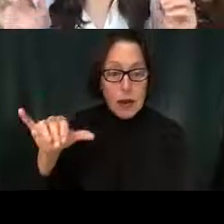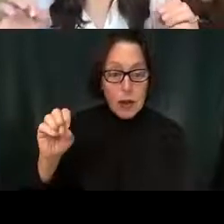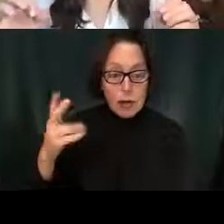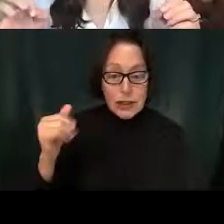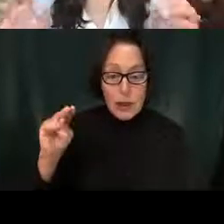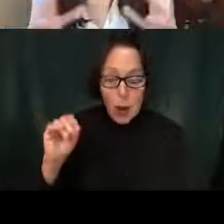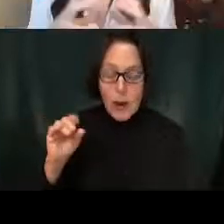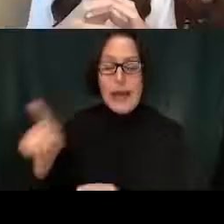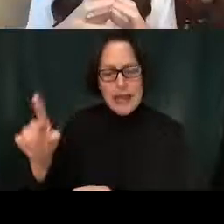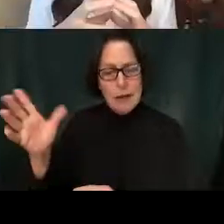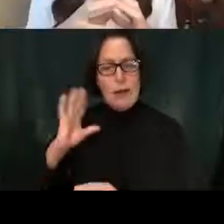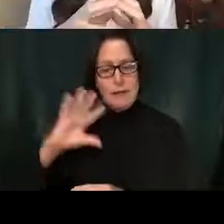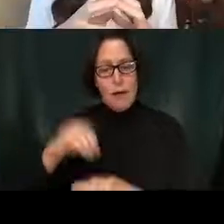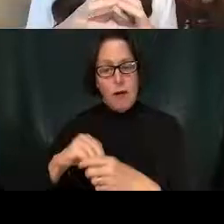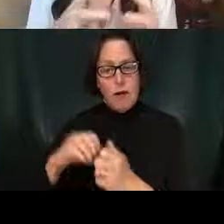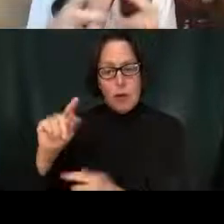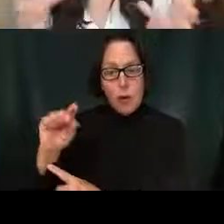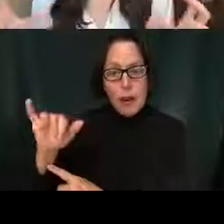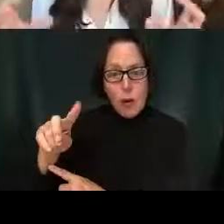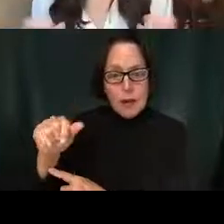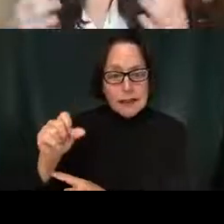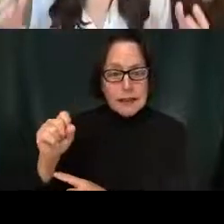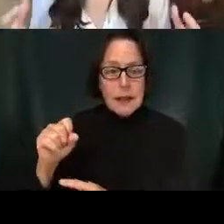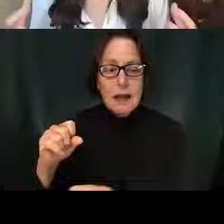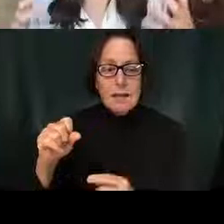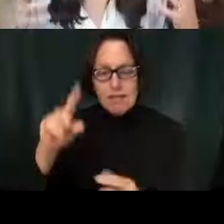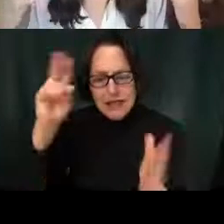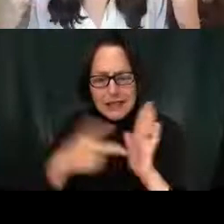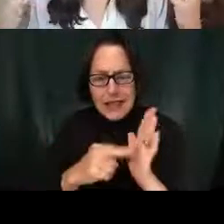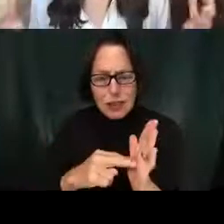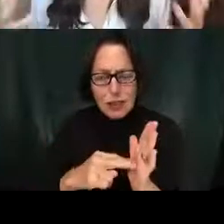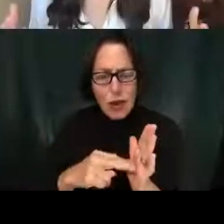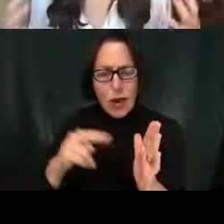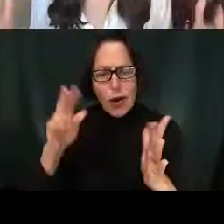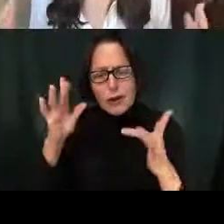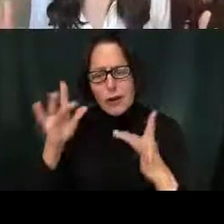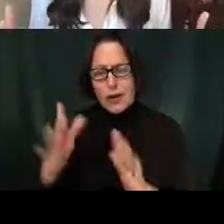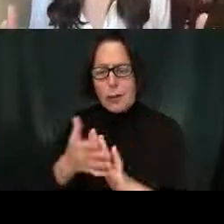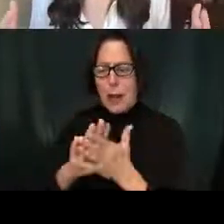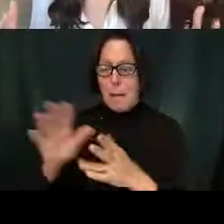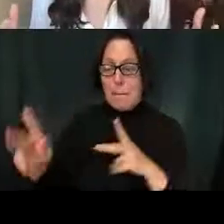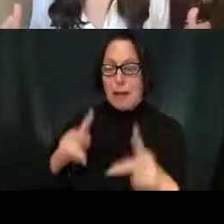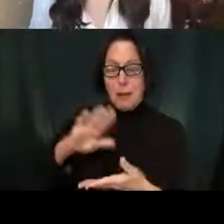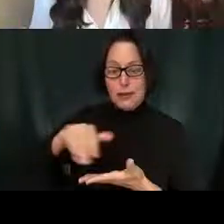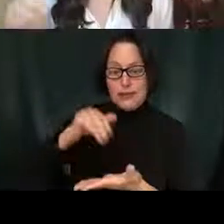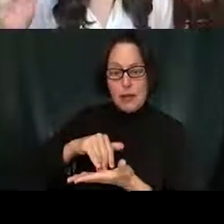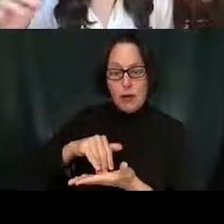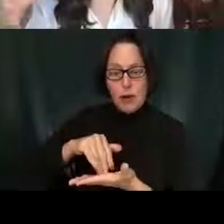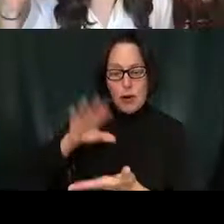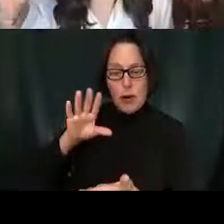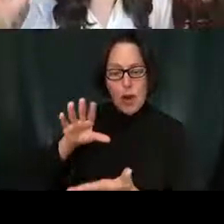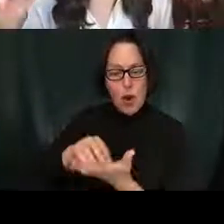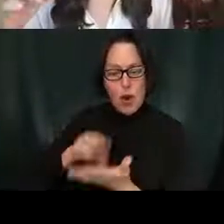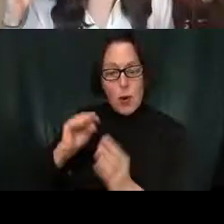of Toyota's, intentional journey of becoming the people-centered learning organization we know. And I